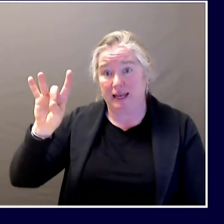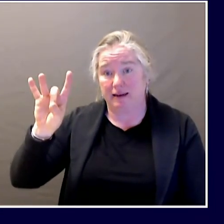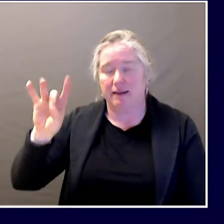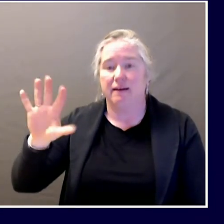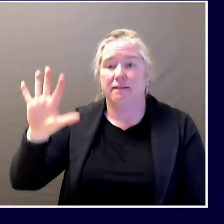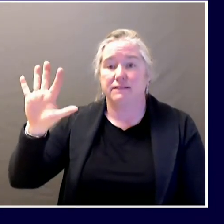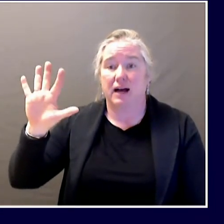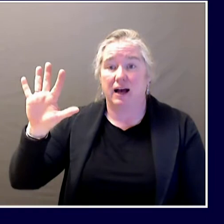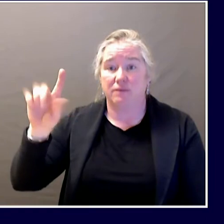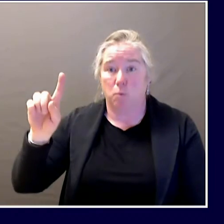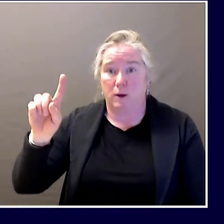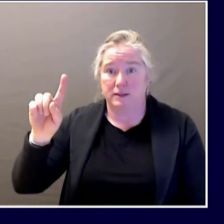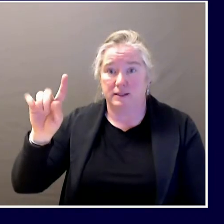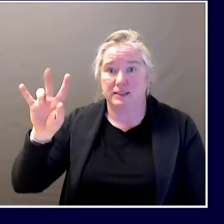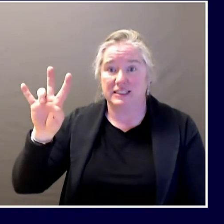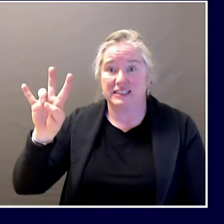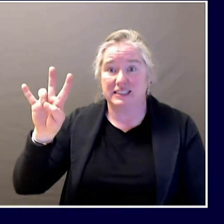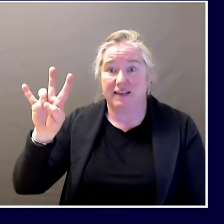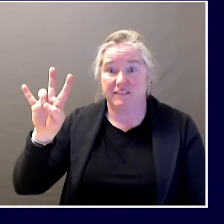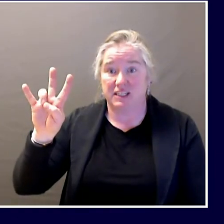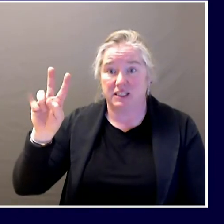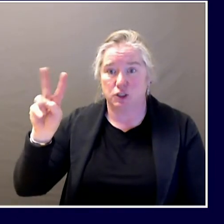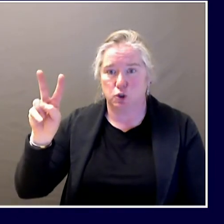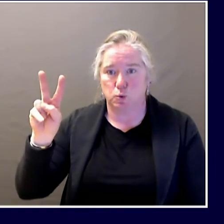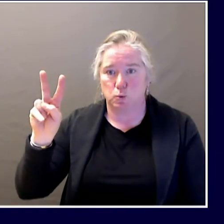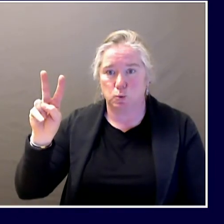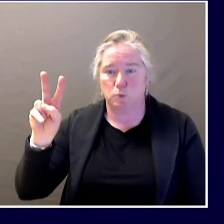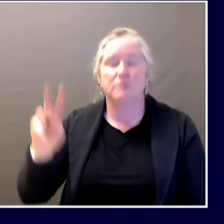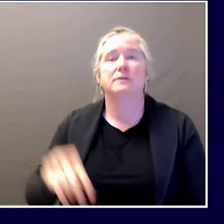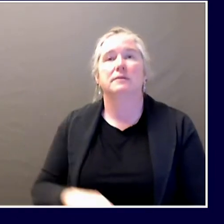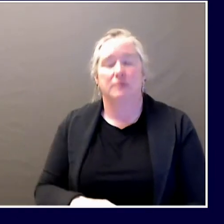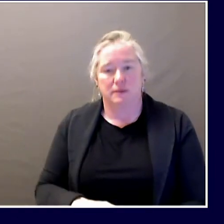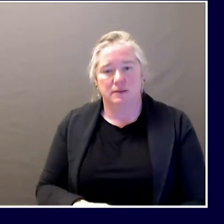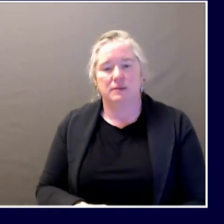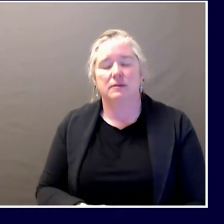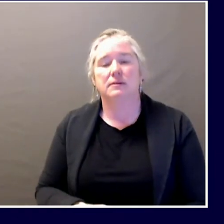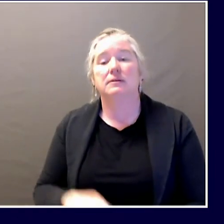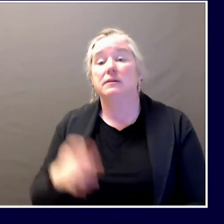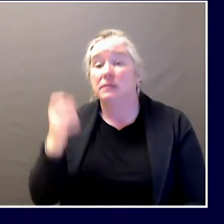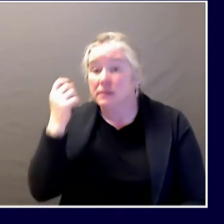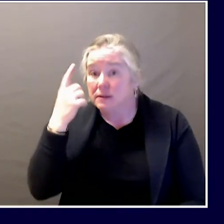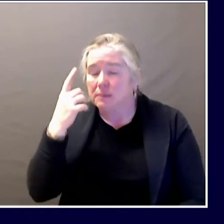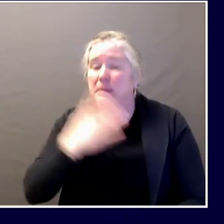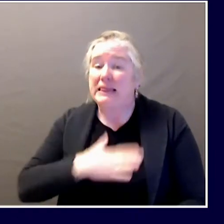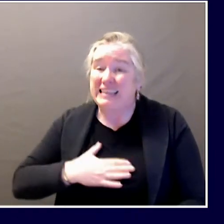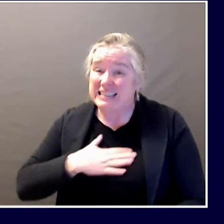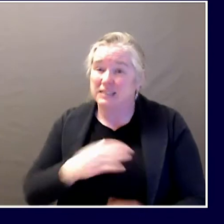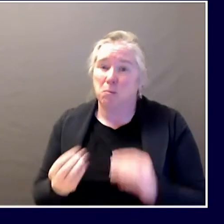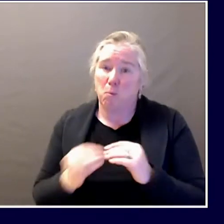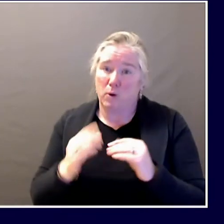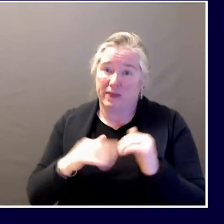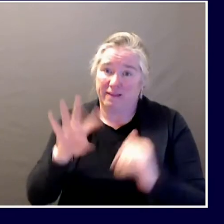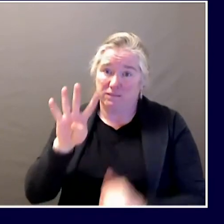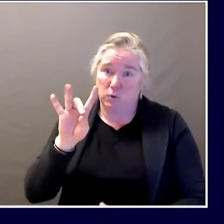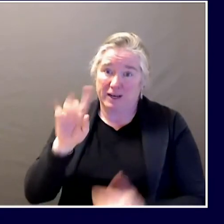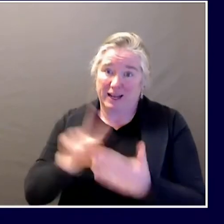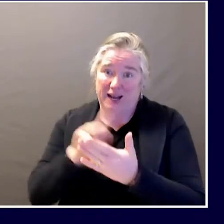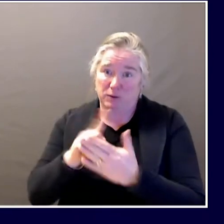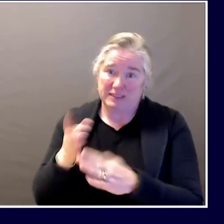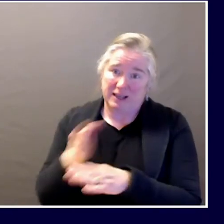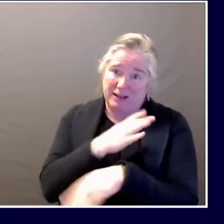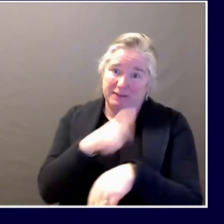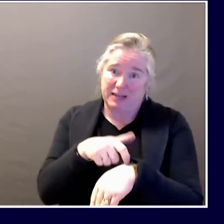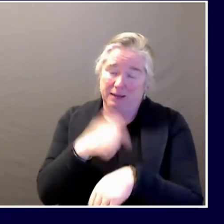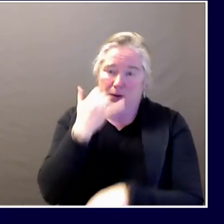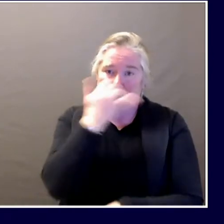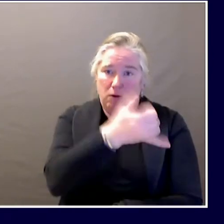1-855-608-5172 to reserve a ride. As a reminder, do it at least 48 hours before you have a scheduled appointment. Do it when you actually have an